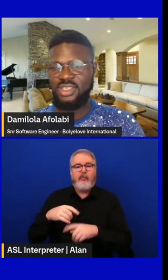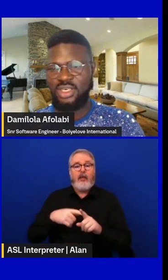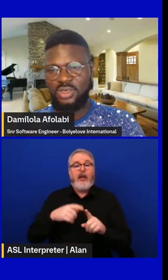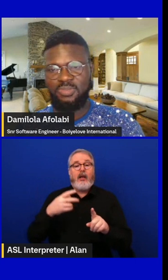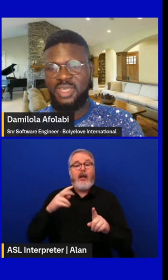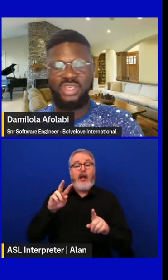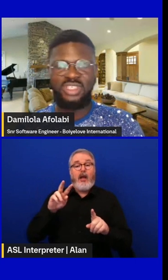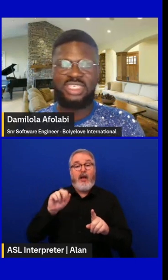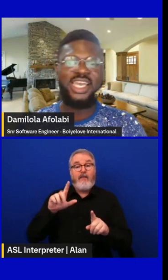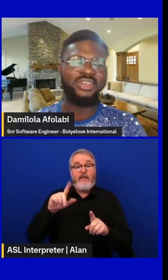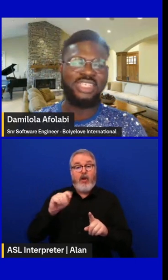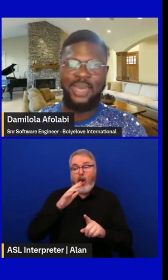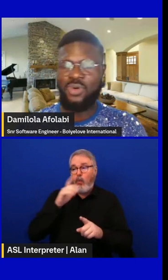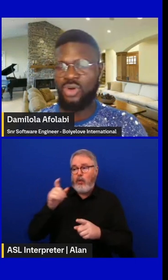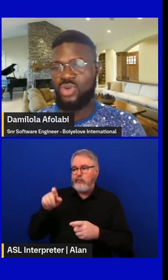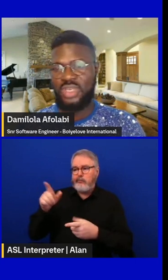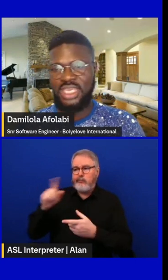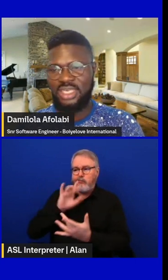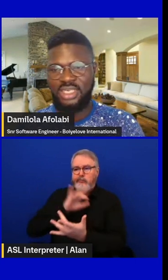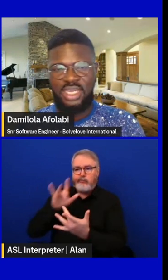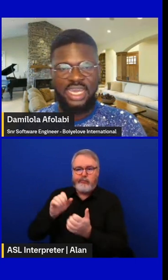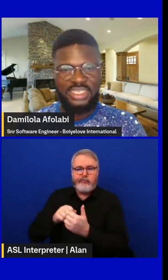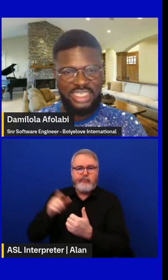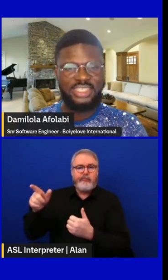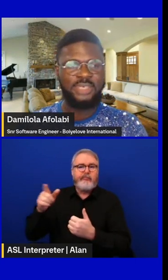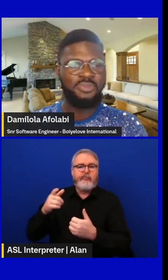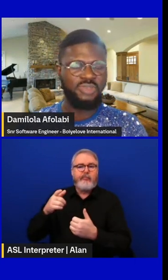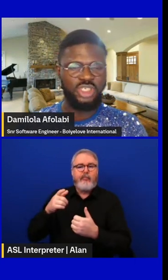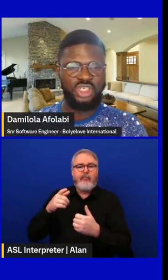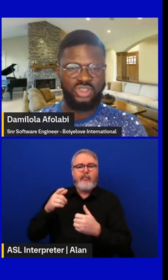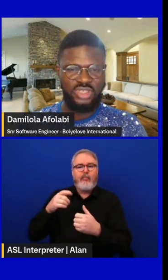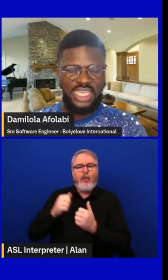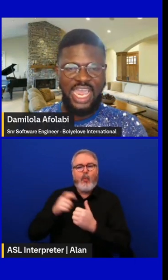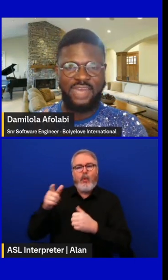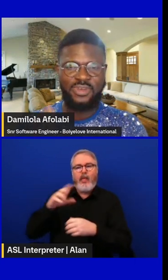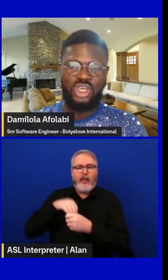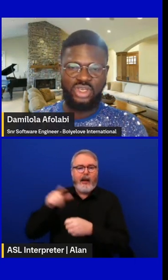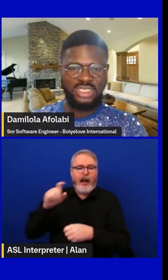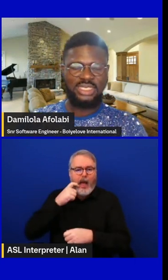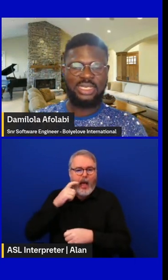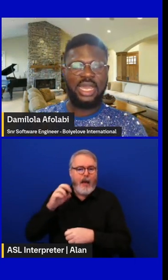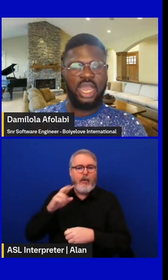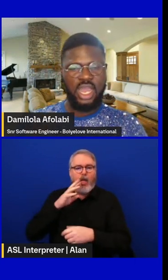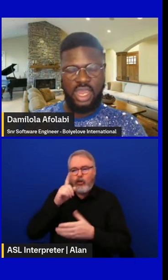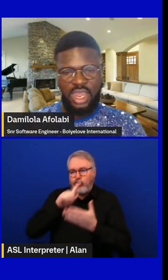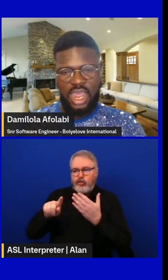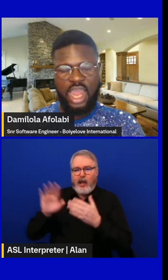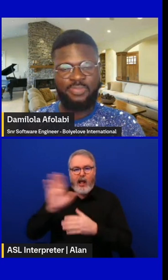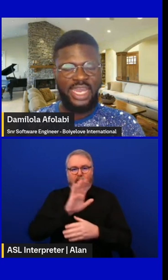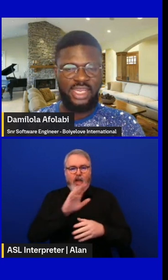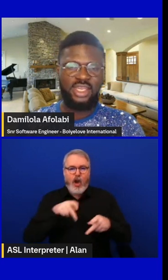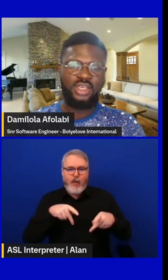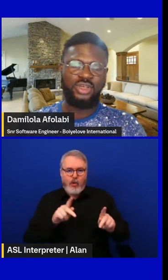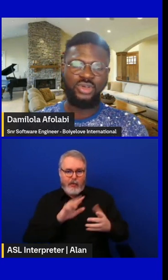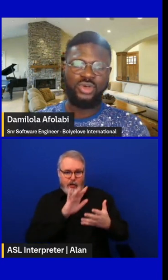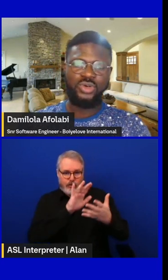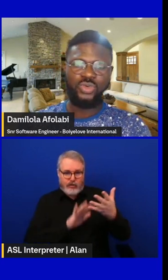developer, maybe using LDAP or token, and checks their permission. Do they have using